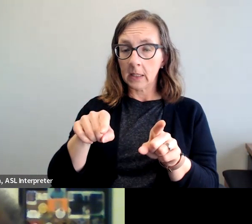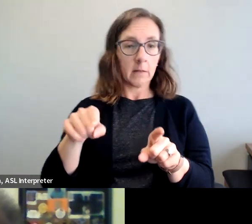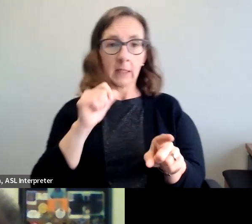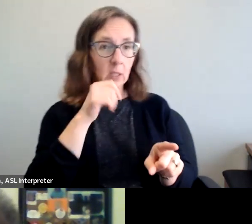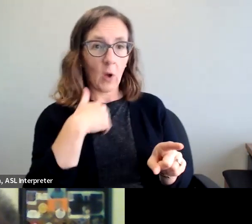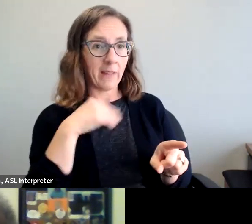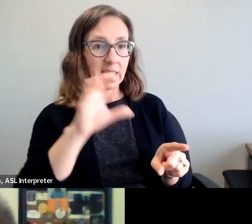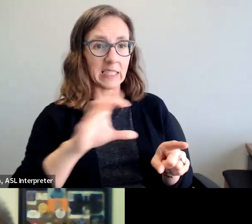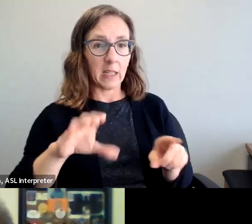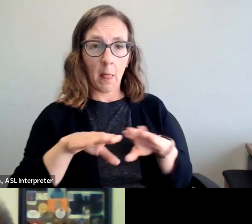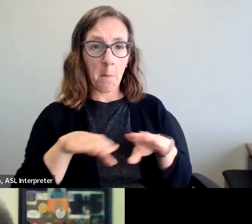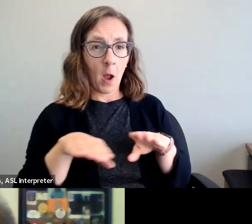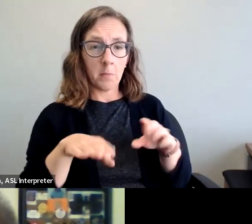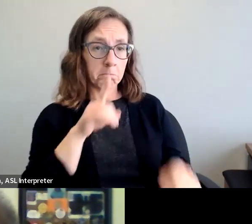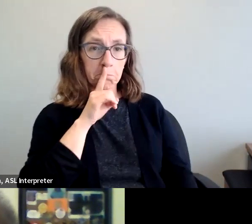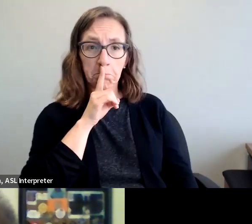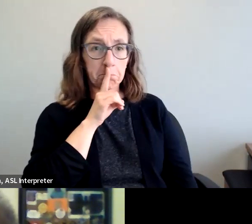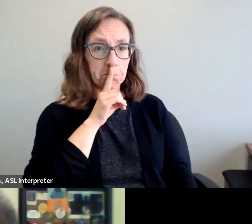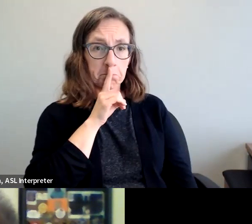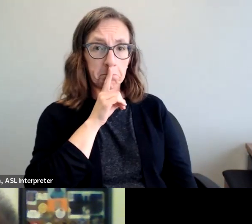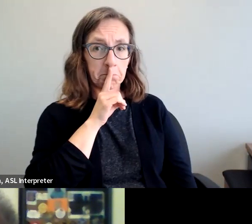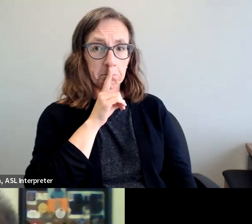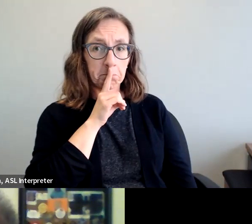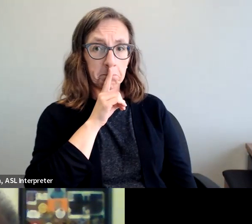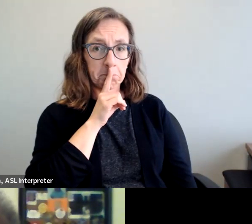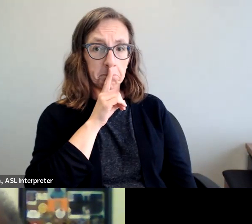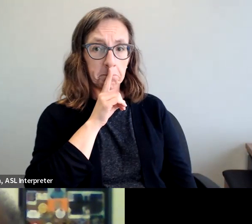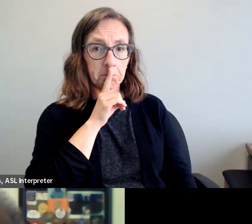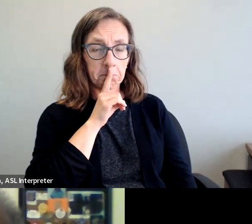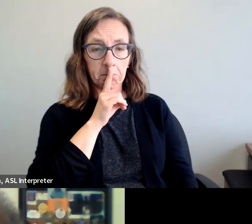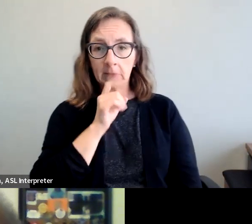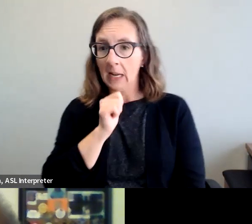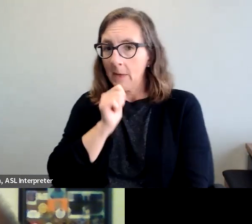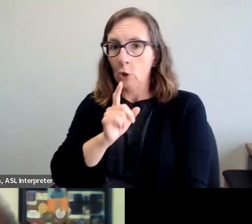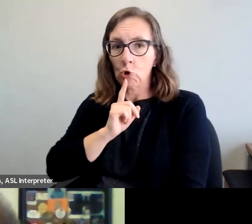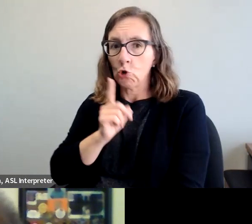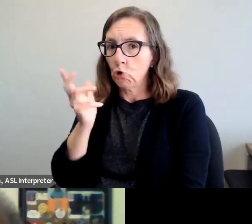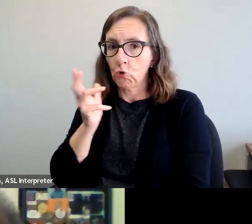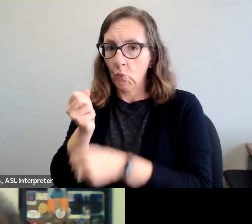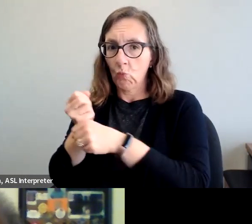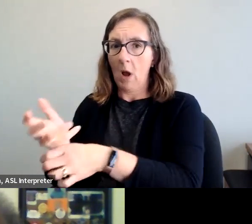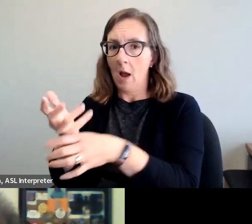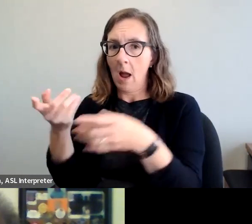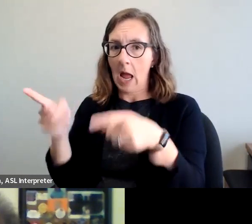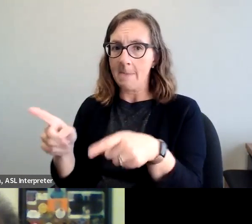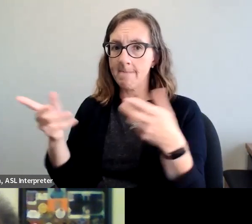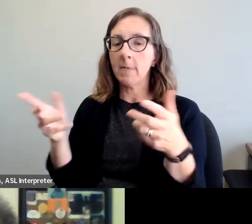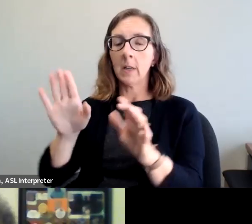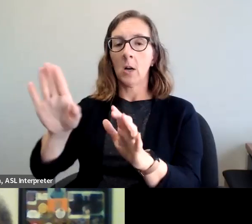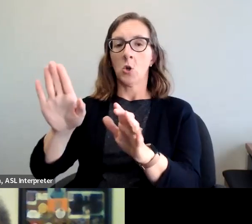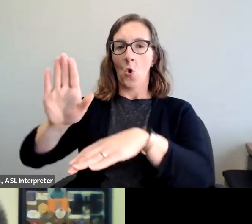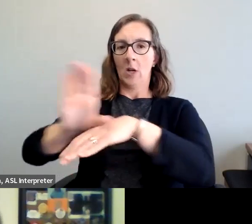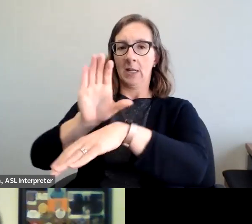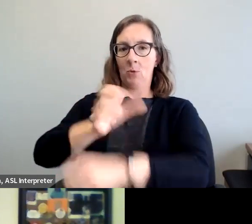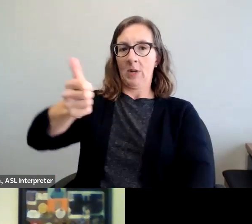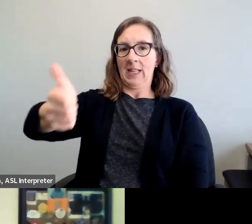of the screen. Huh. I am not sure what's happening because usually on your individual